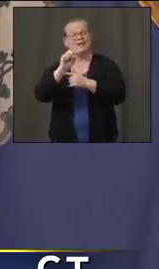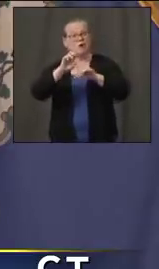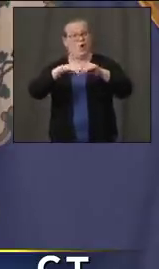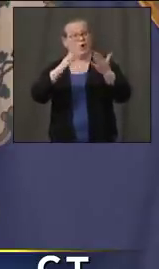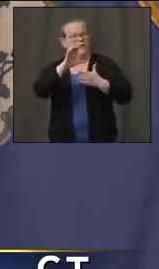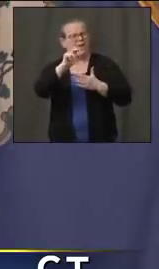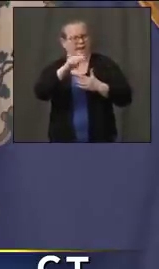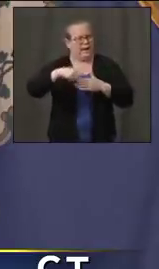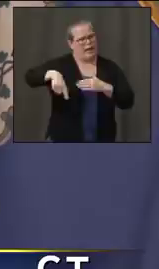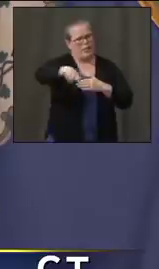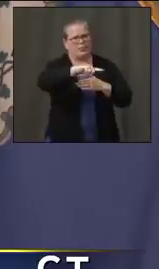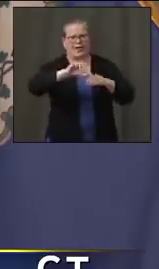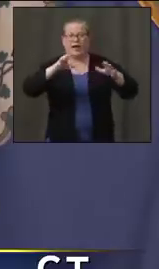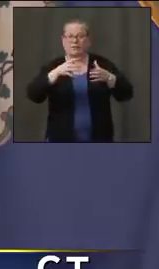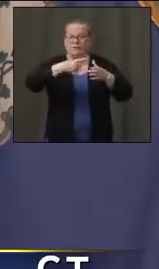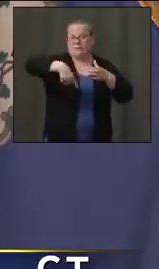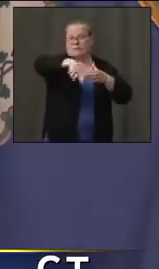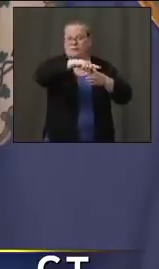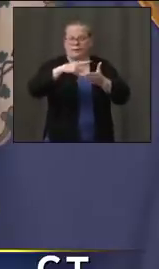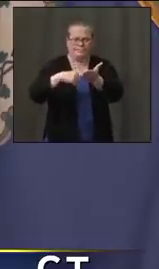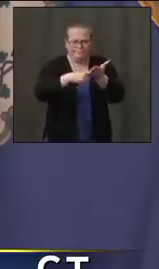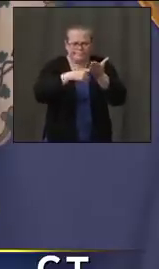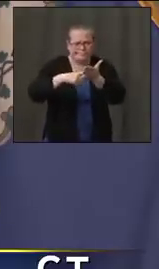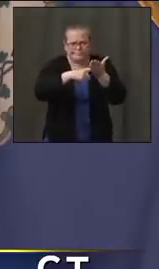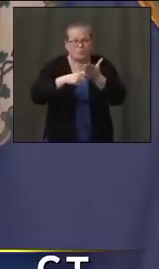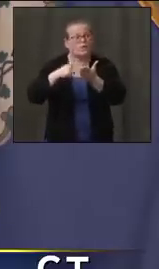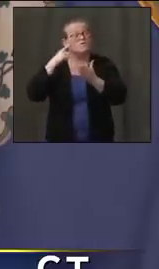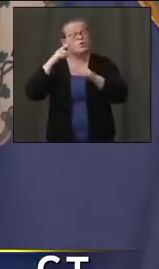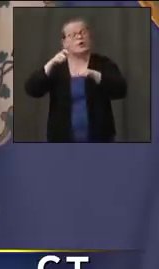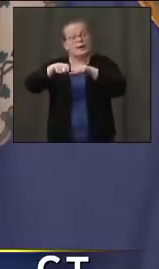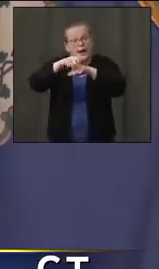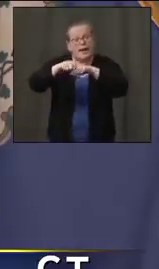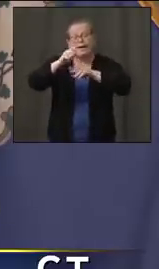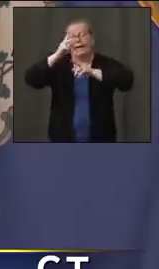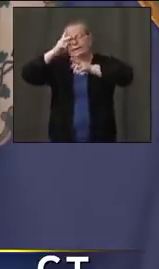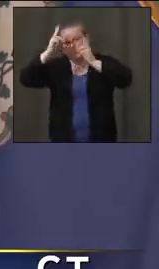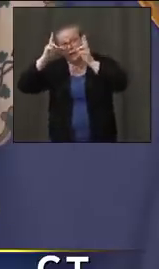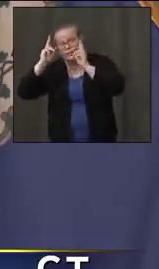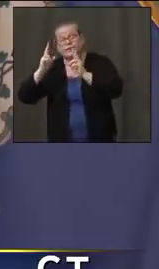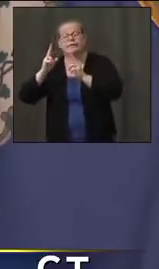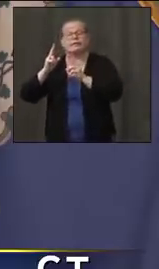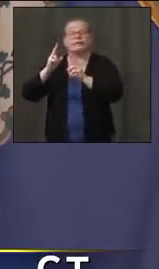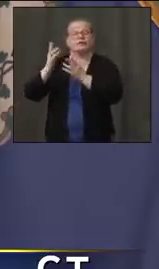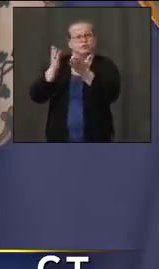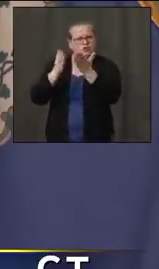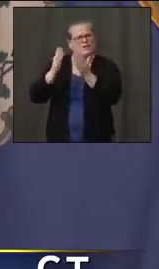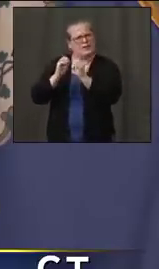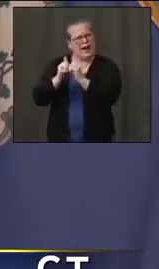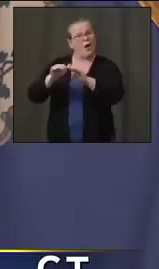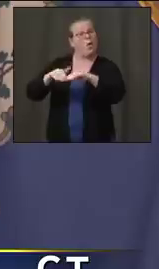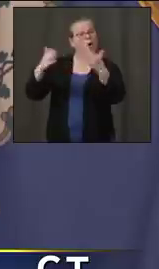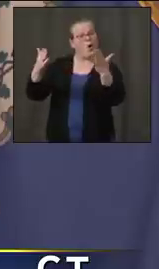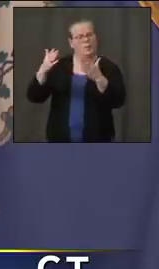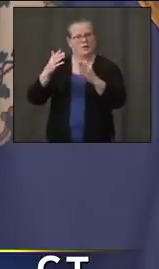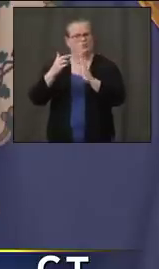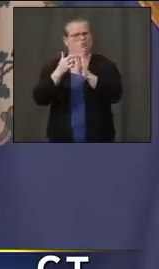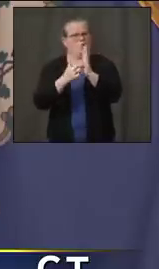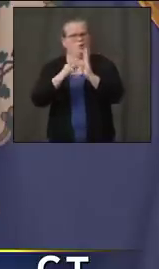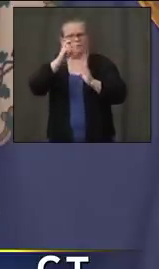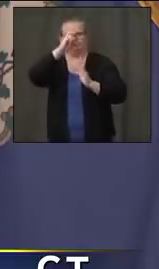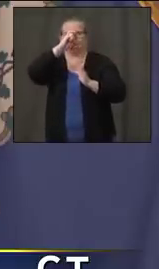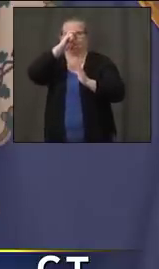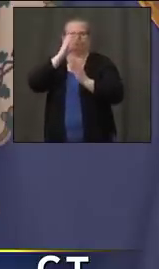very strict parameters as regards the nail salons. And there was a sense maybe that was too expensive, too much,